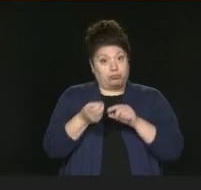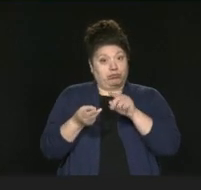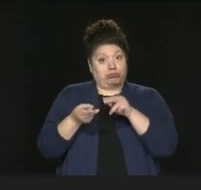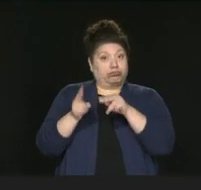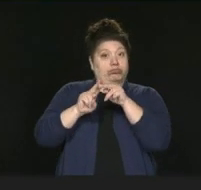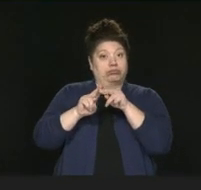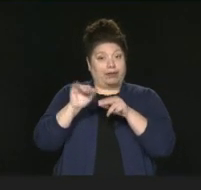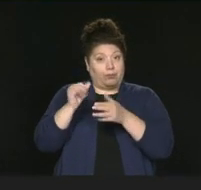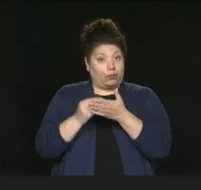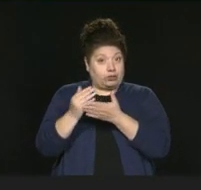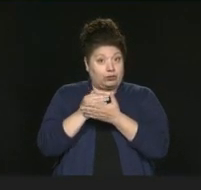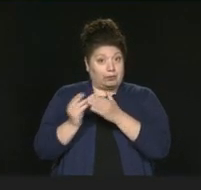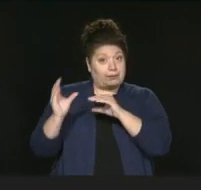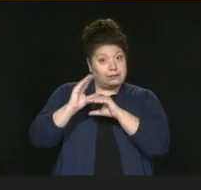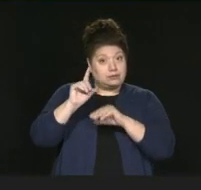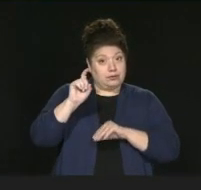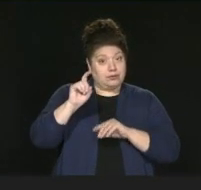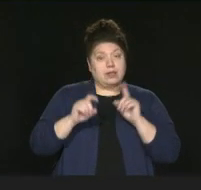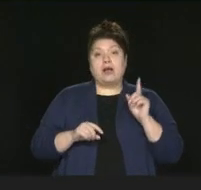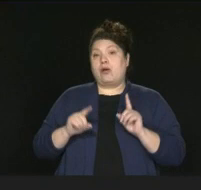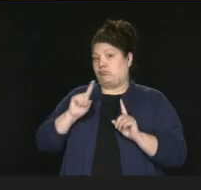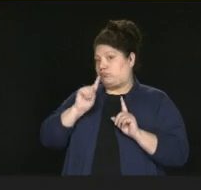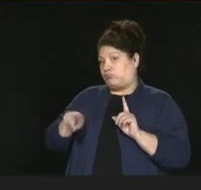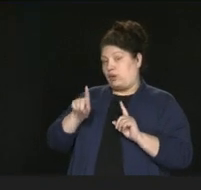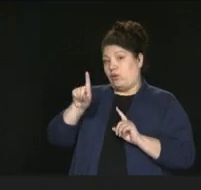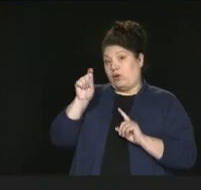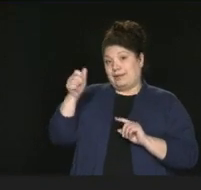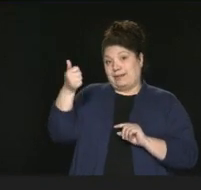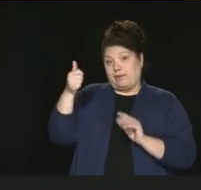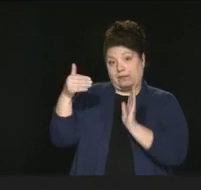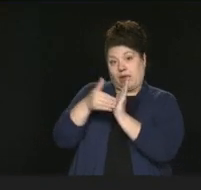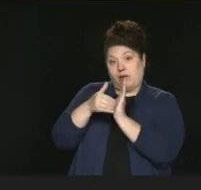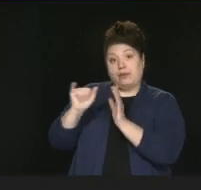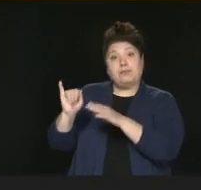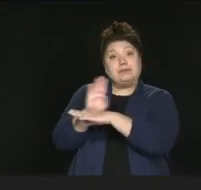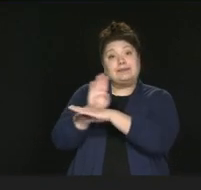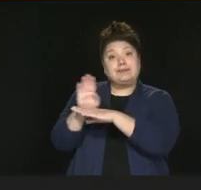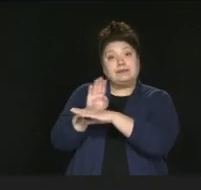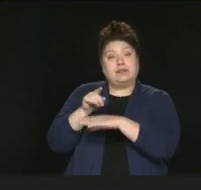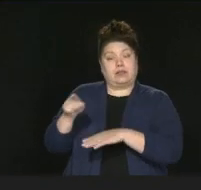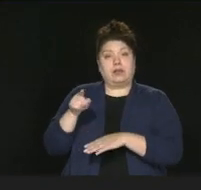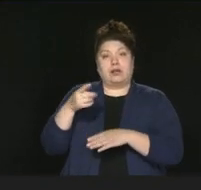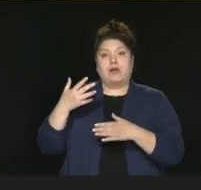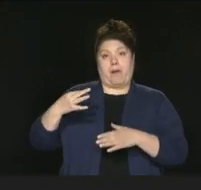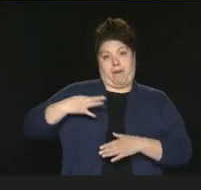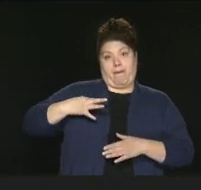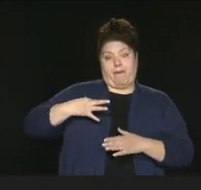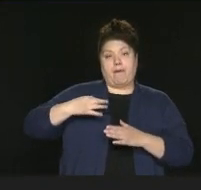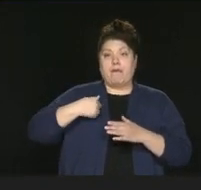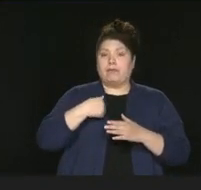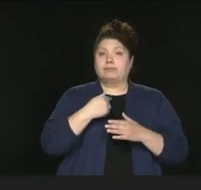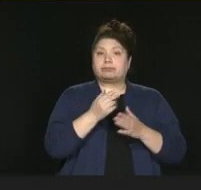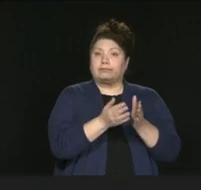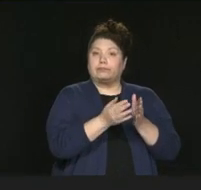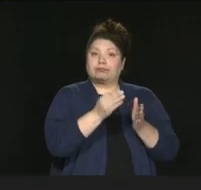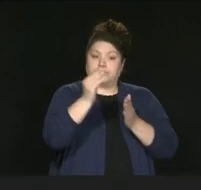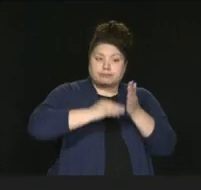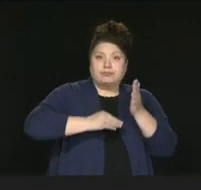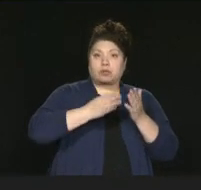110,000 businesses had asked for to be reimbursed for the through this wage subsidy, so they could pay their workers